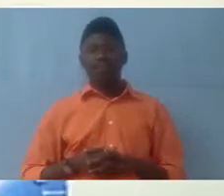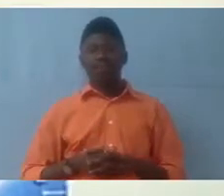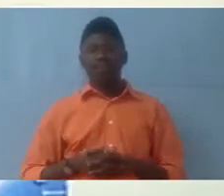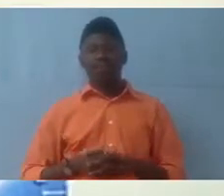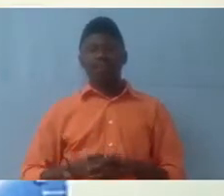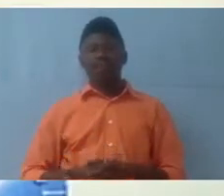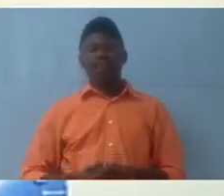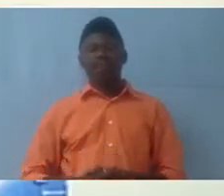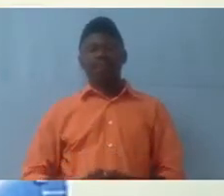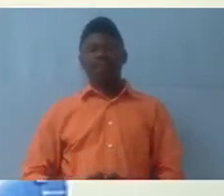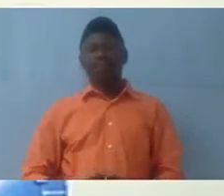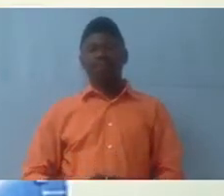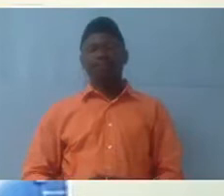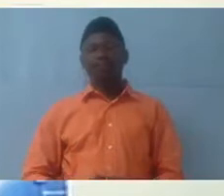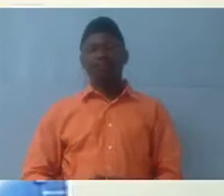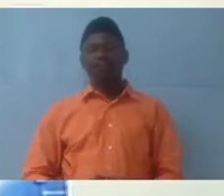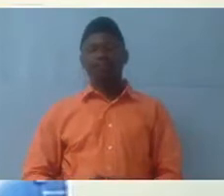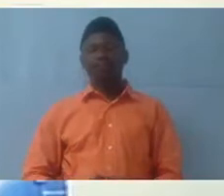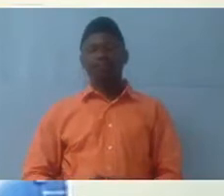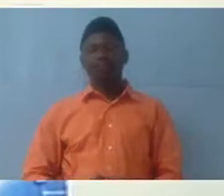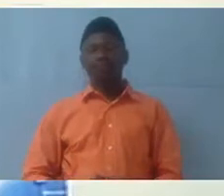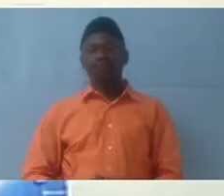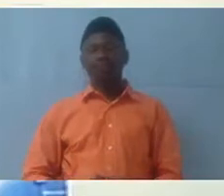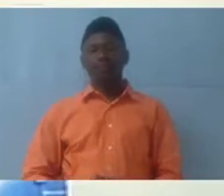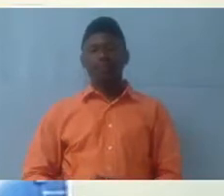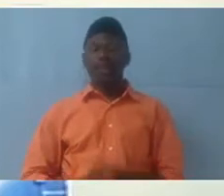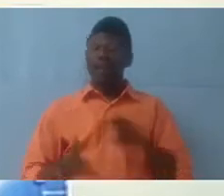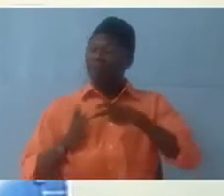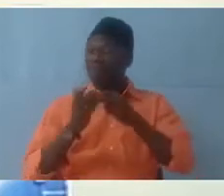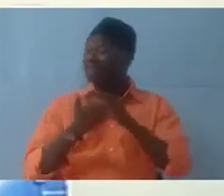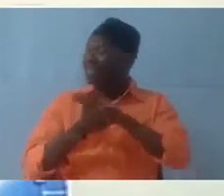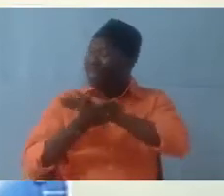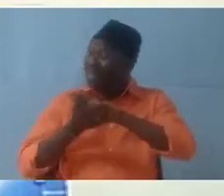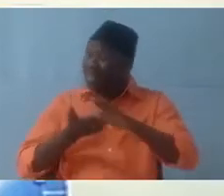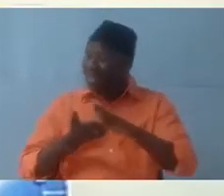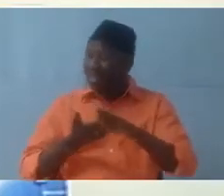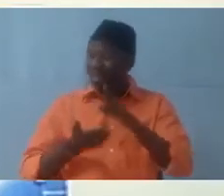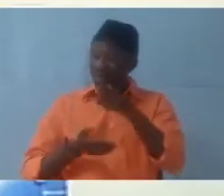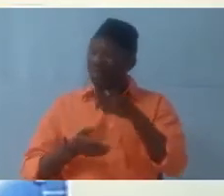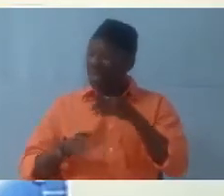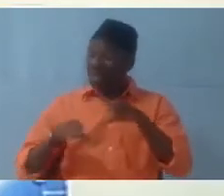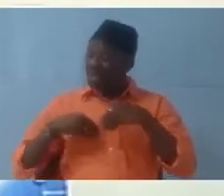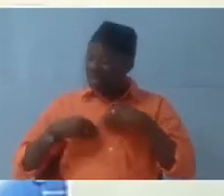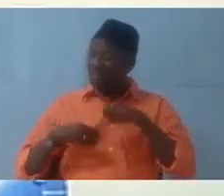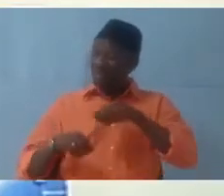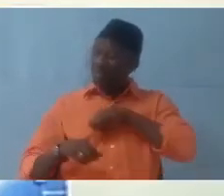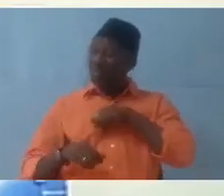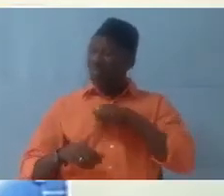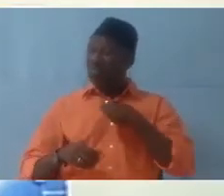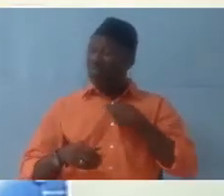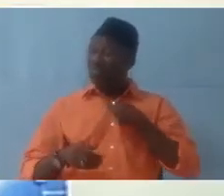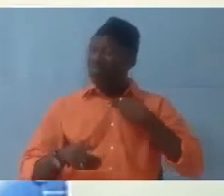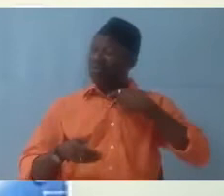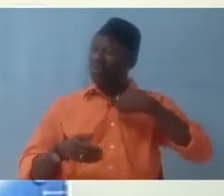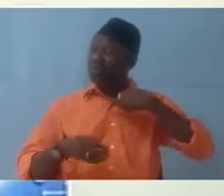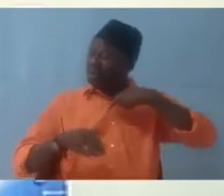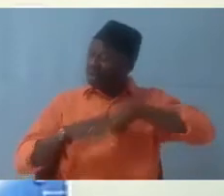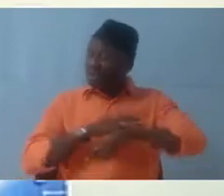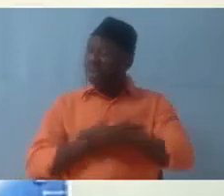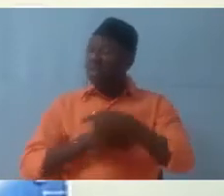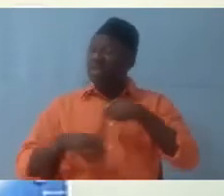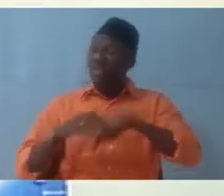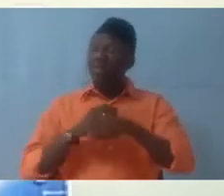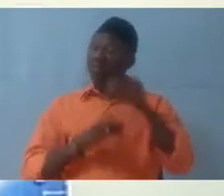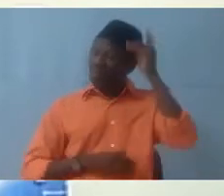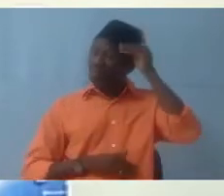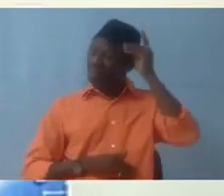ñi jité nguur gi dal jox contanuñ ci. It's clear indication that you are allowing yourself to be politically influenced. Eh lolu dafa melni ya ngay may sa bop